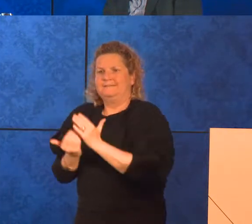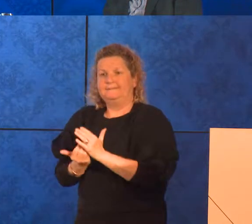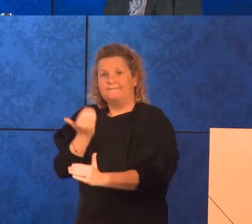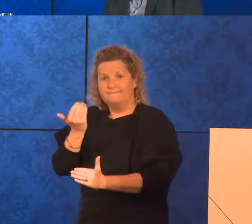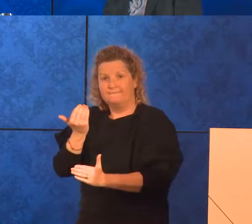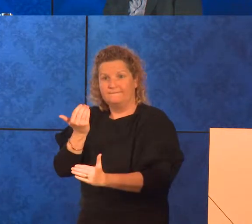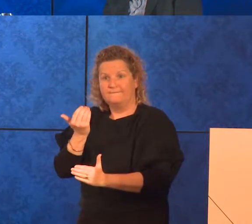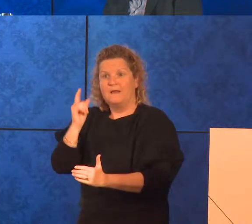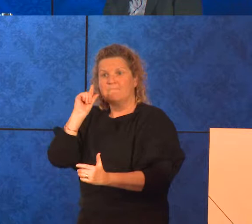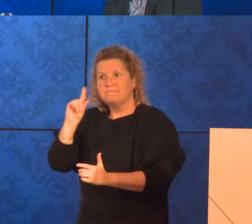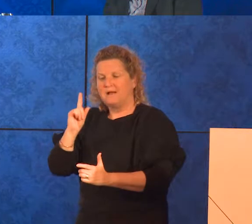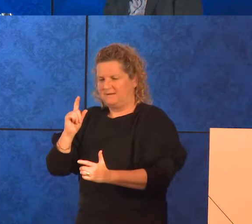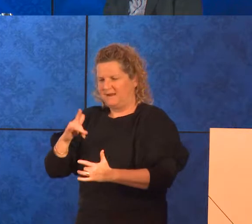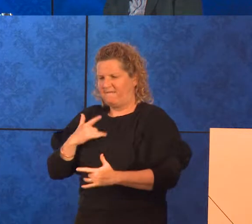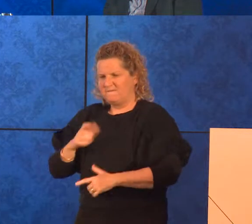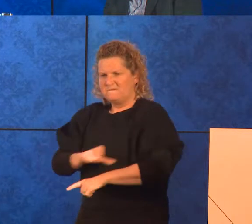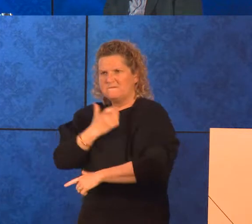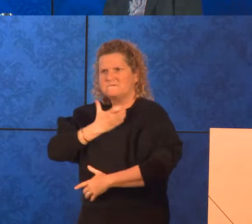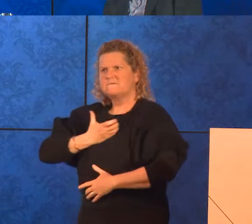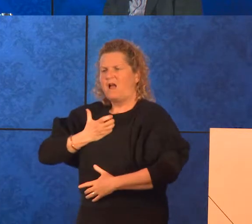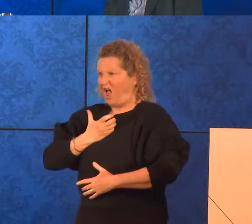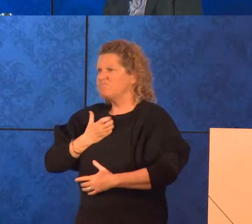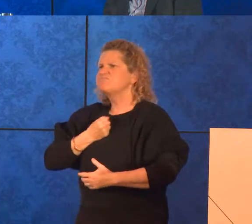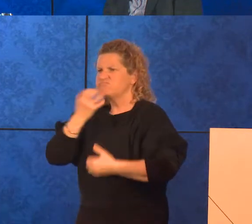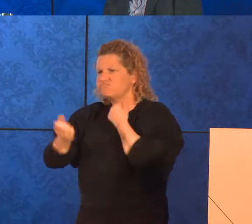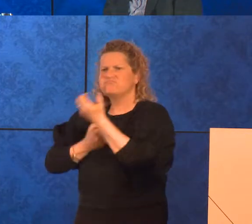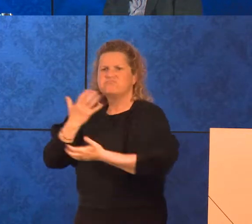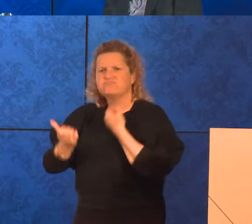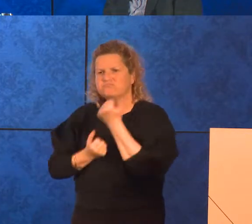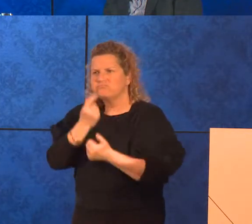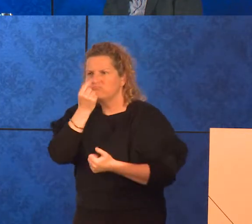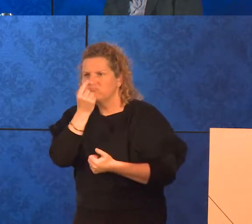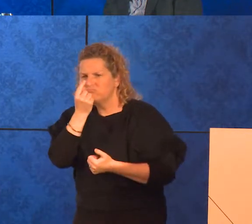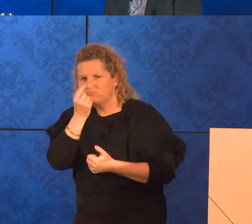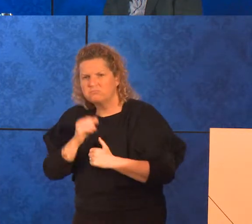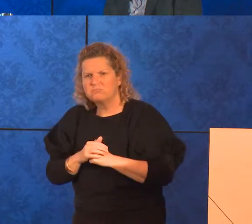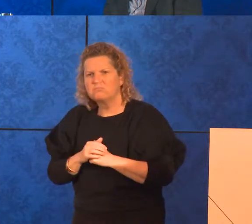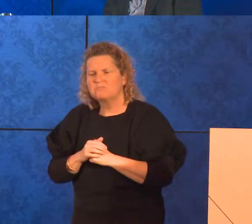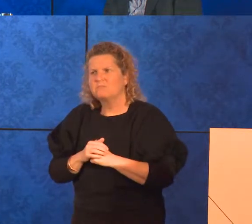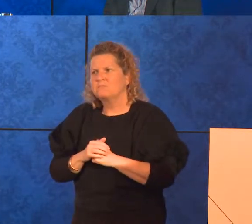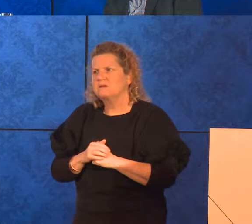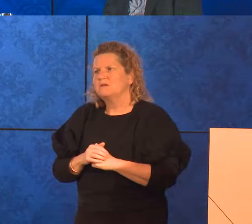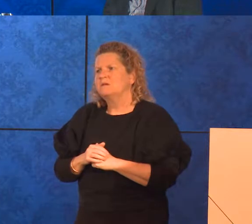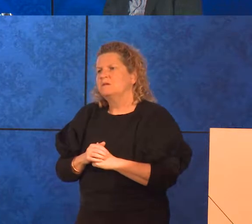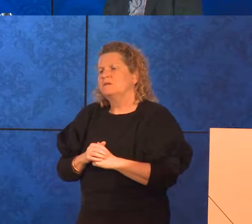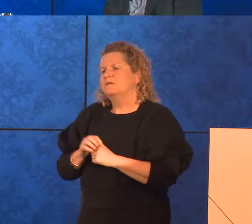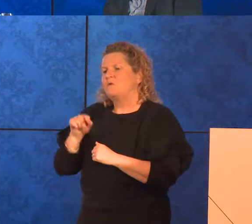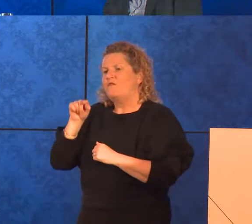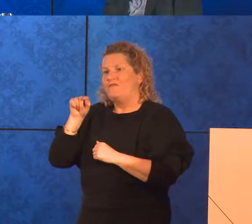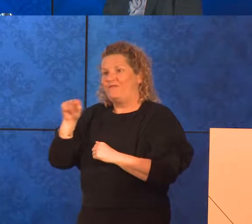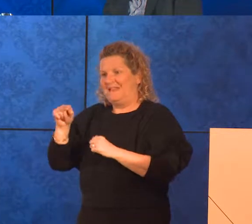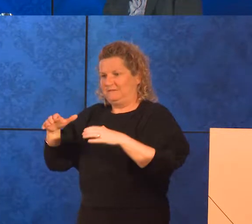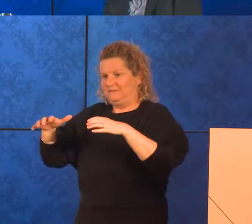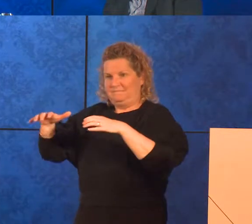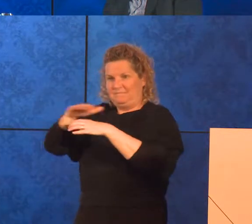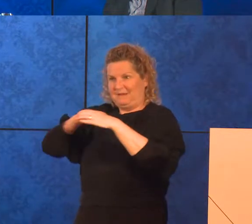people that were comfortable to do so. And then, obviously that consisted of various people making up that entirety of the platform in